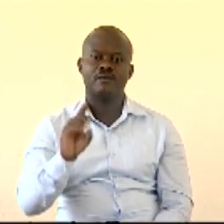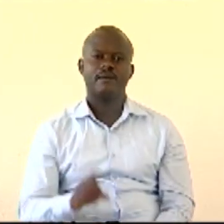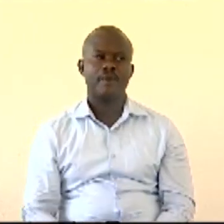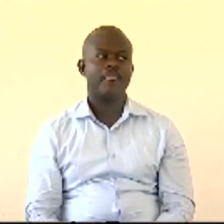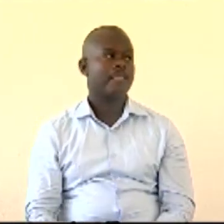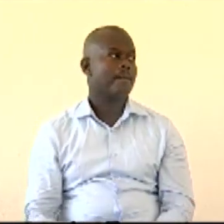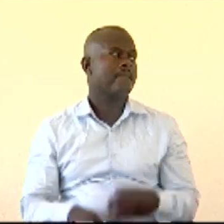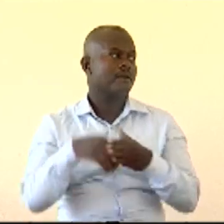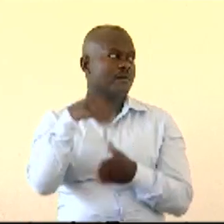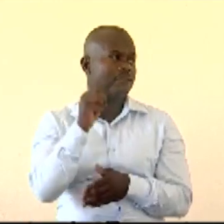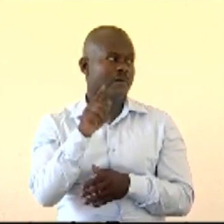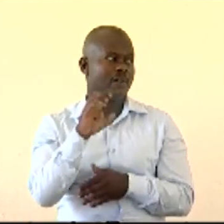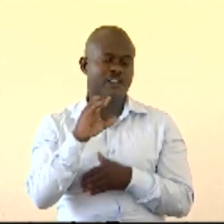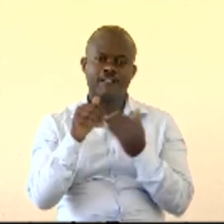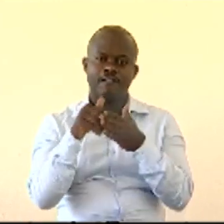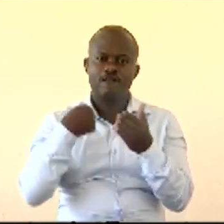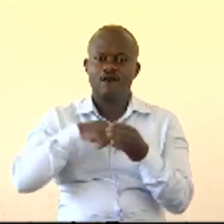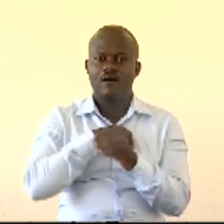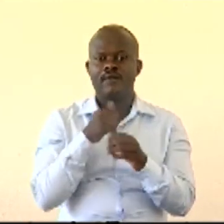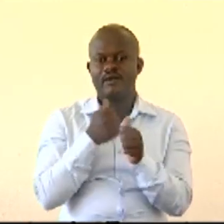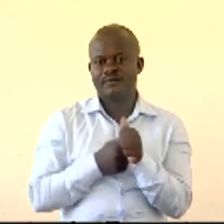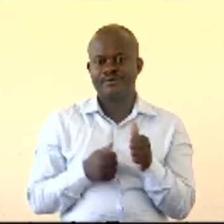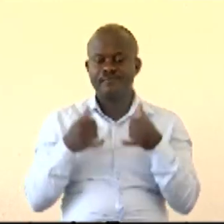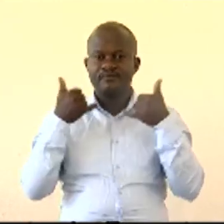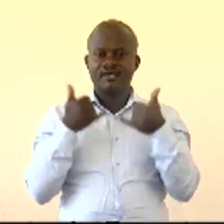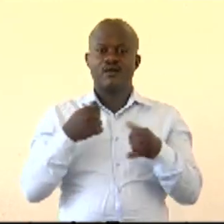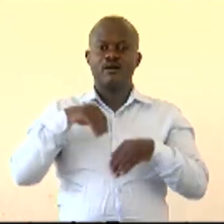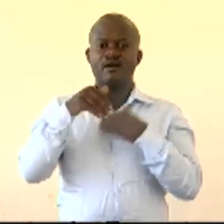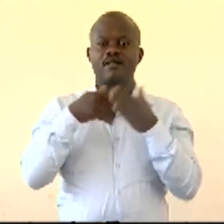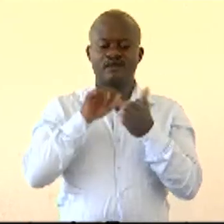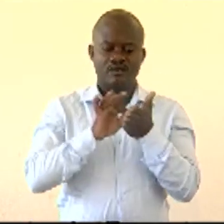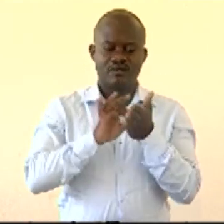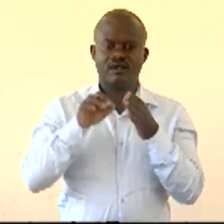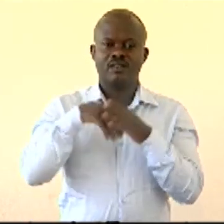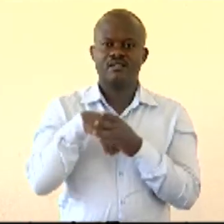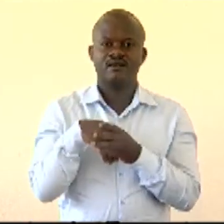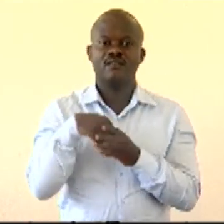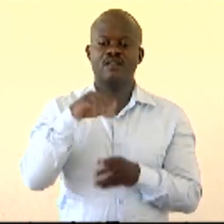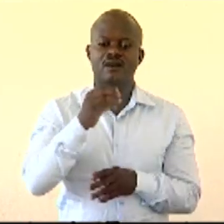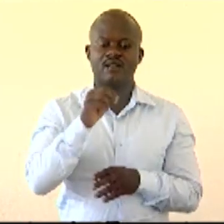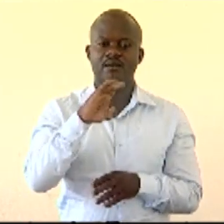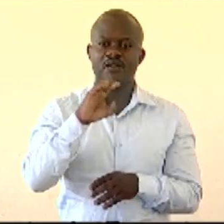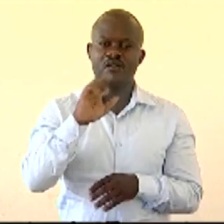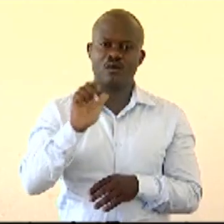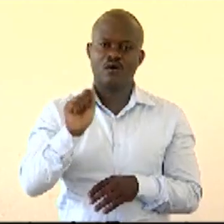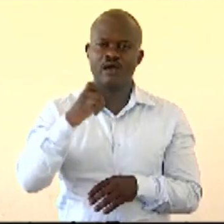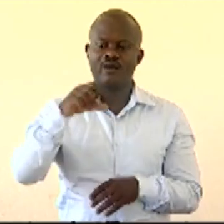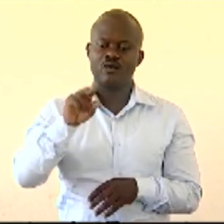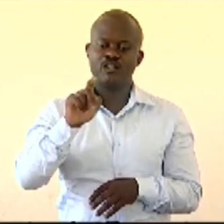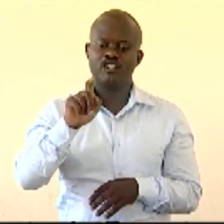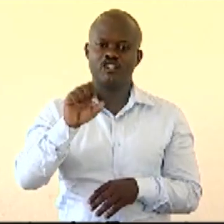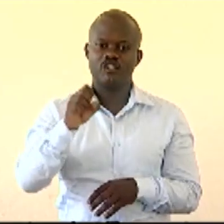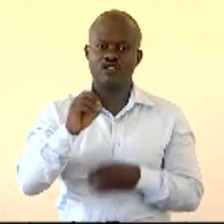The molecular formula of our compound. Now, we have to write the balanced chemical equation for